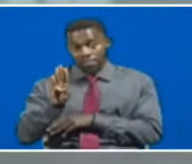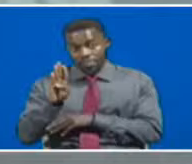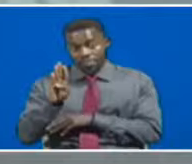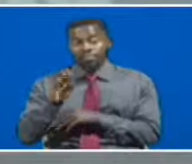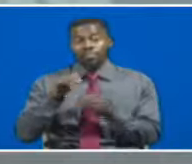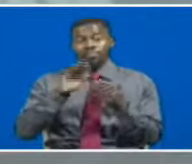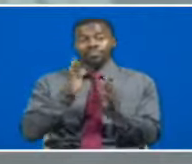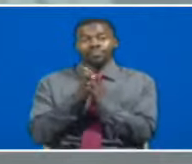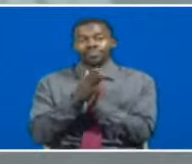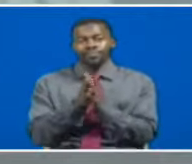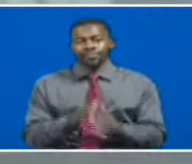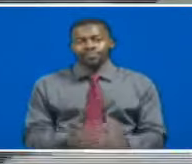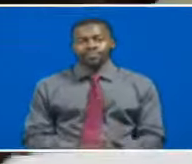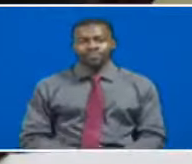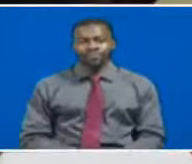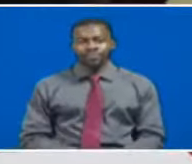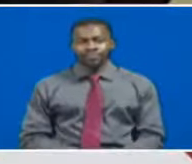more on the story.